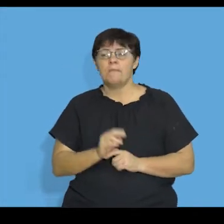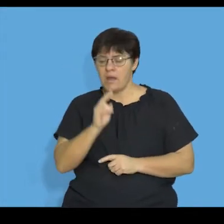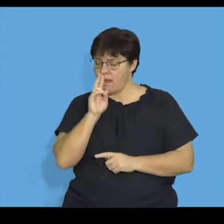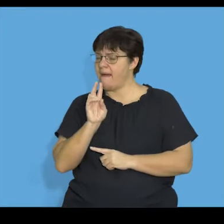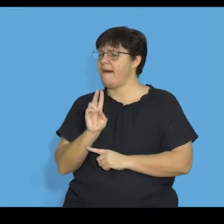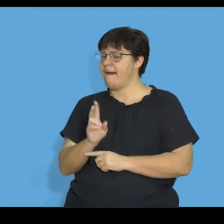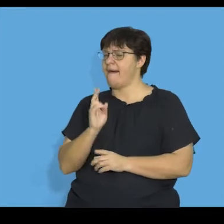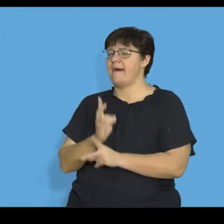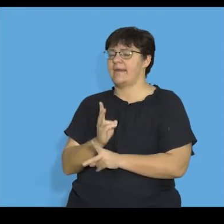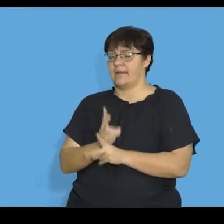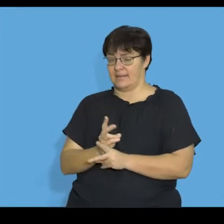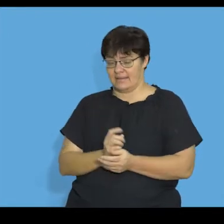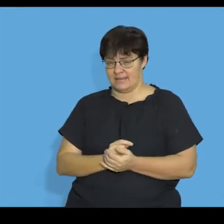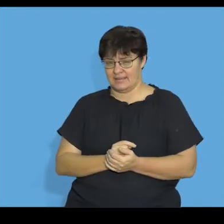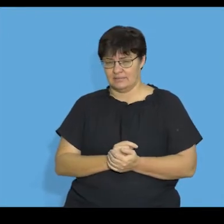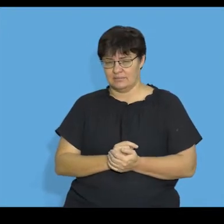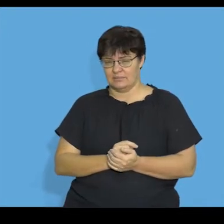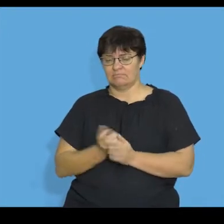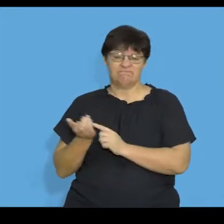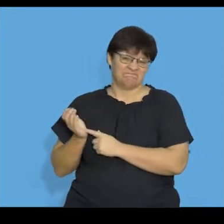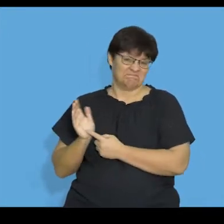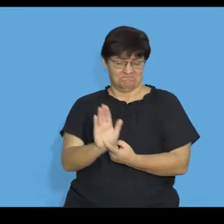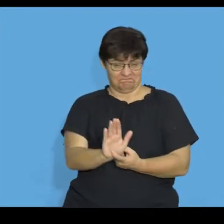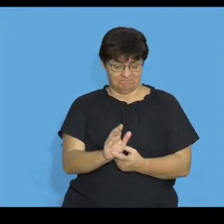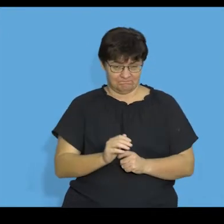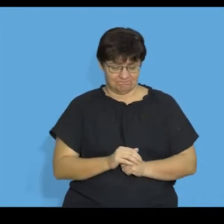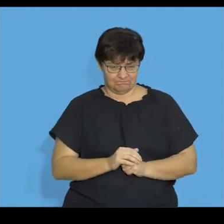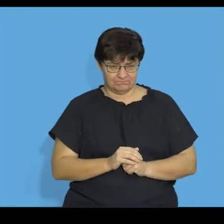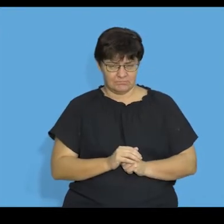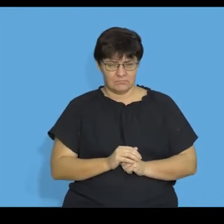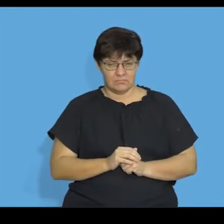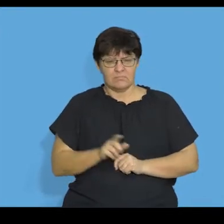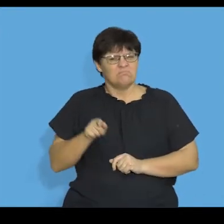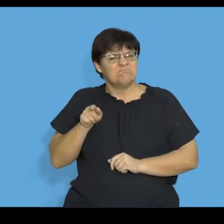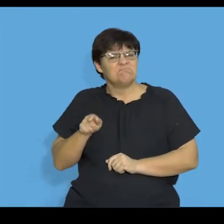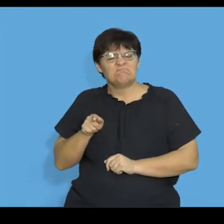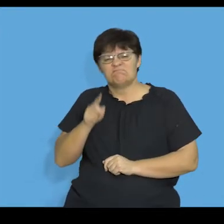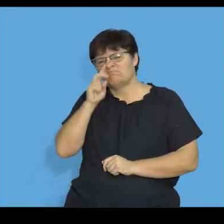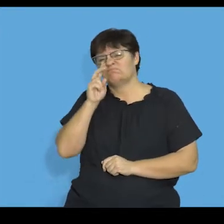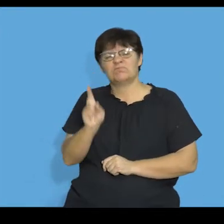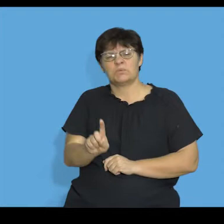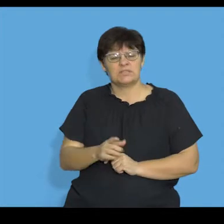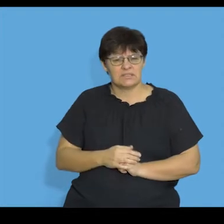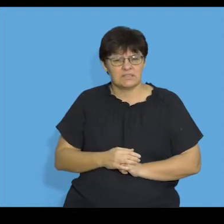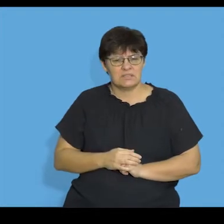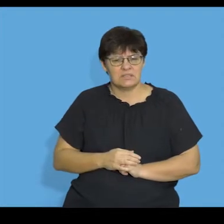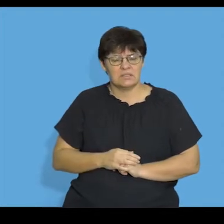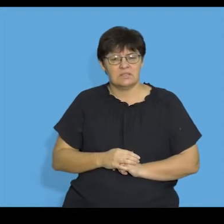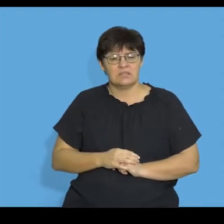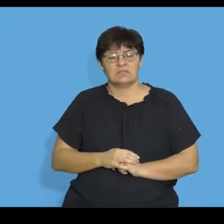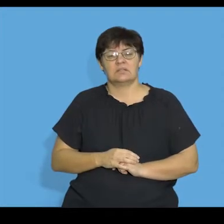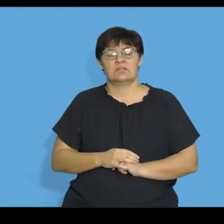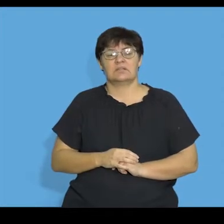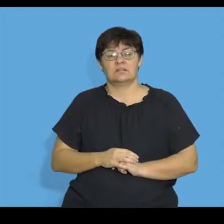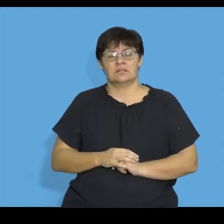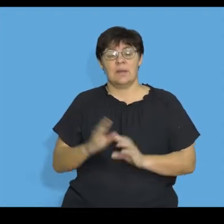look at the simulation, and we're going to have to look at how the magnetic